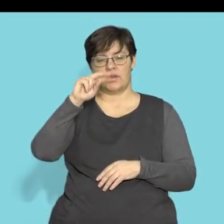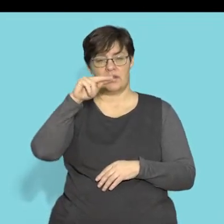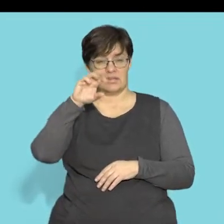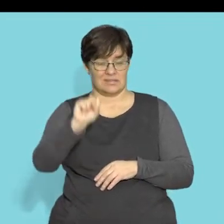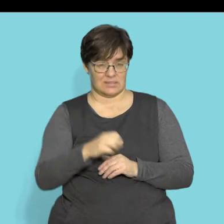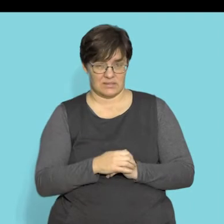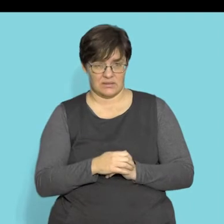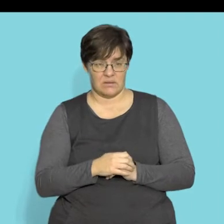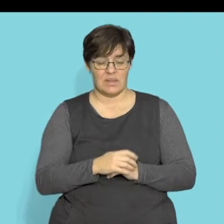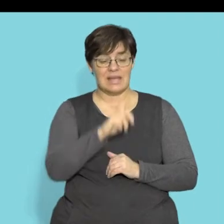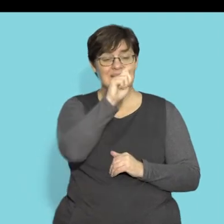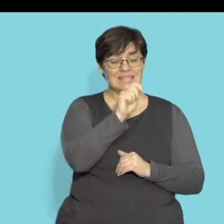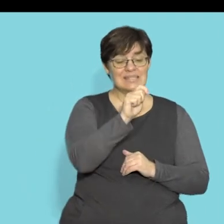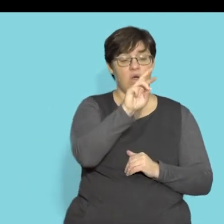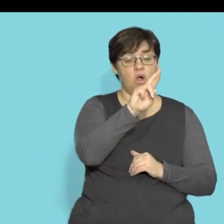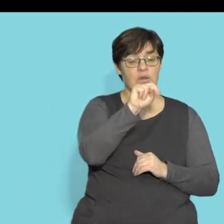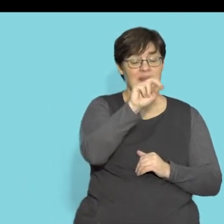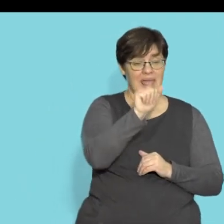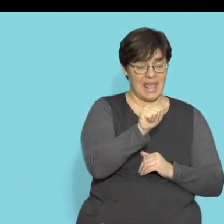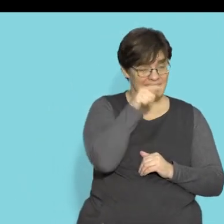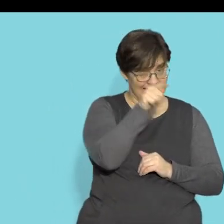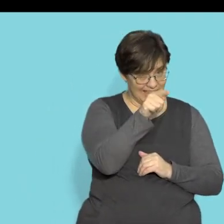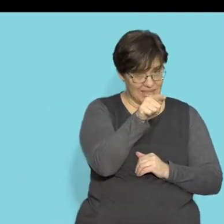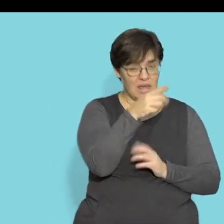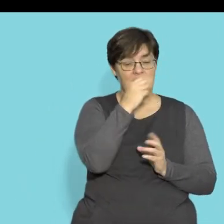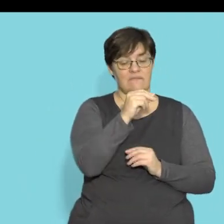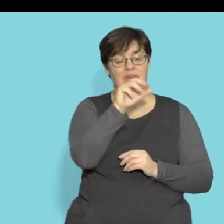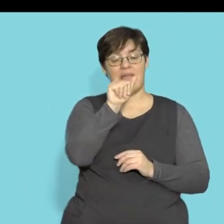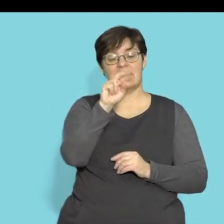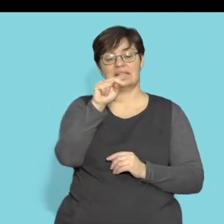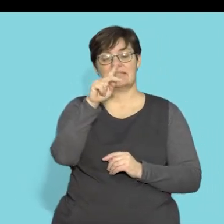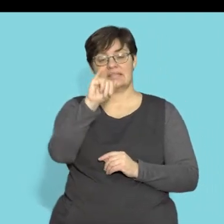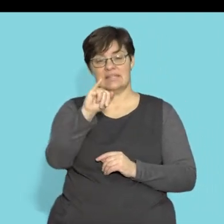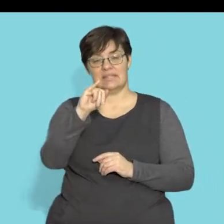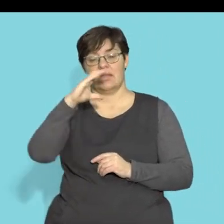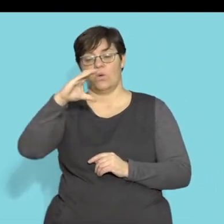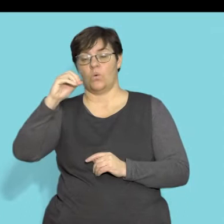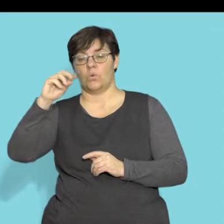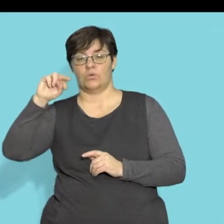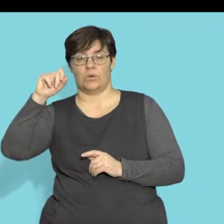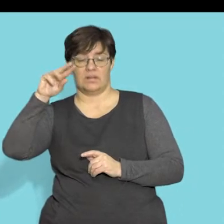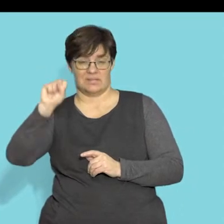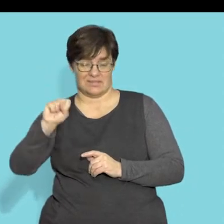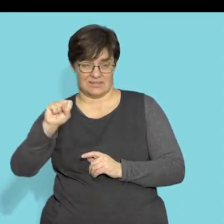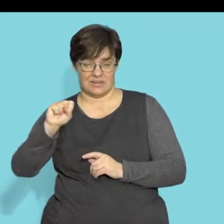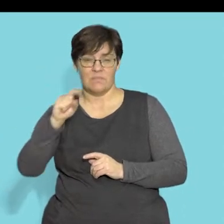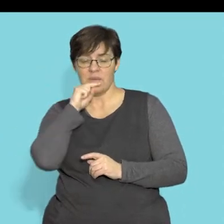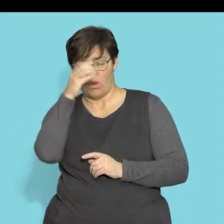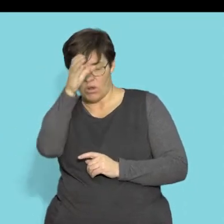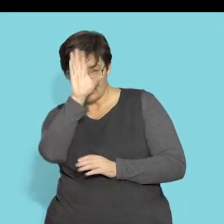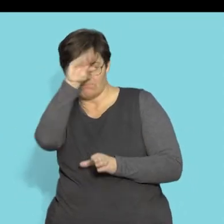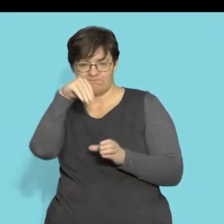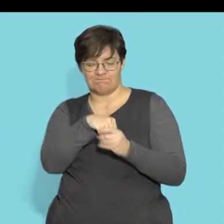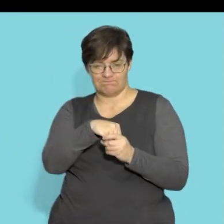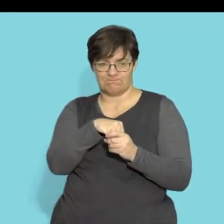also mentioned that on the tRNA, guys, that they are anticodons, and we refer to those, so the concept of being able